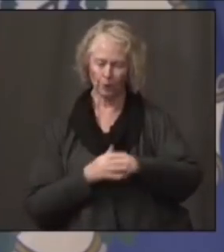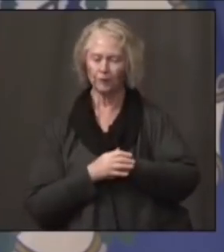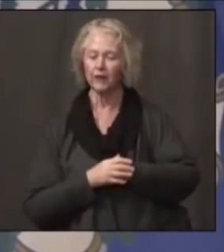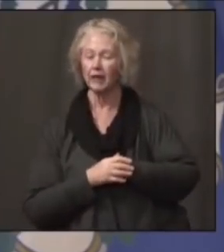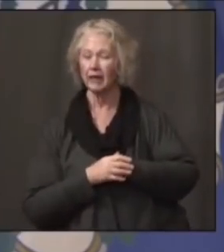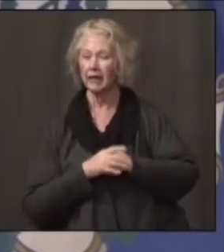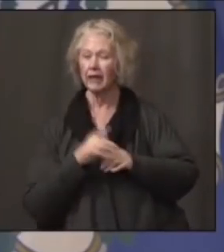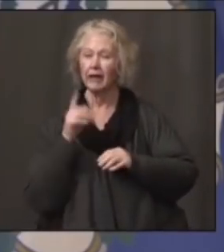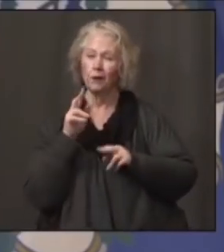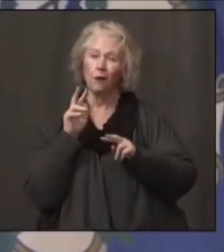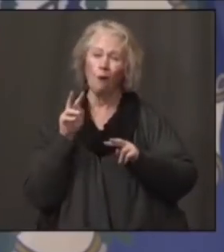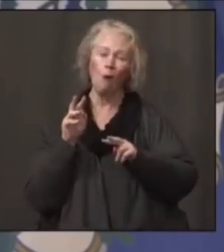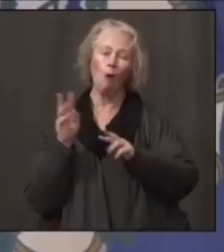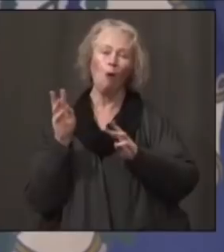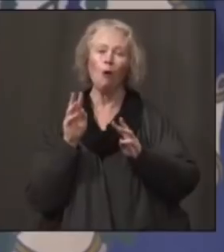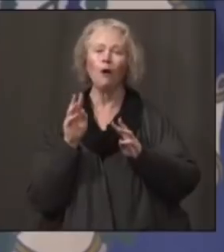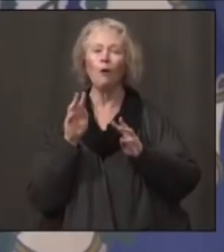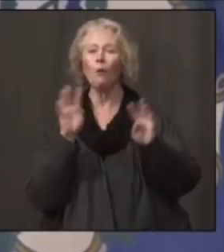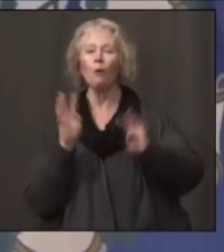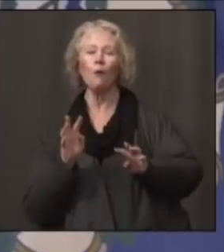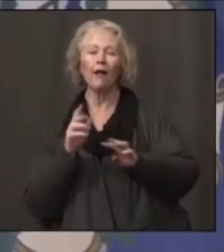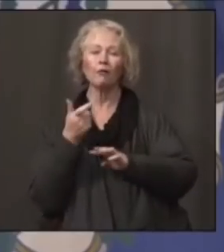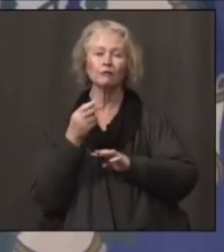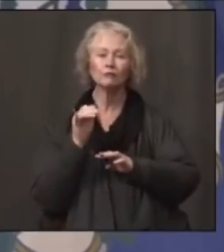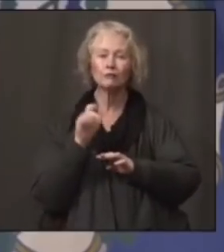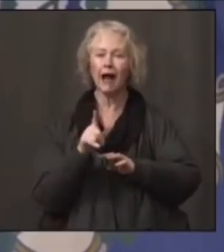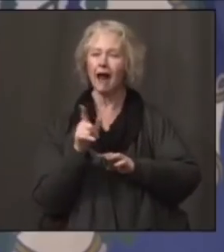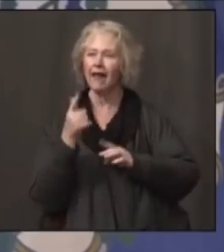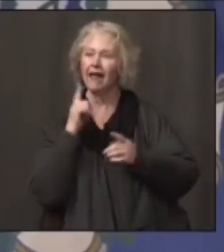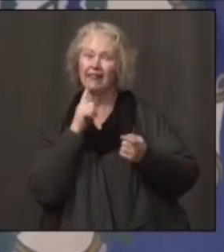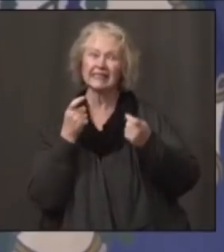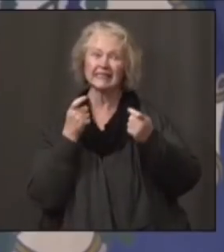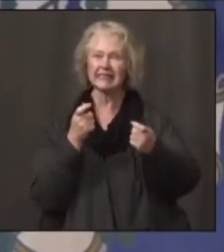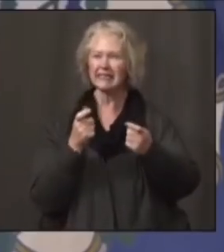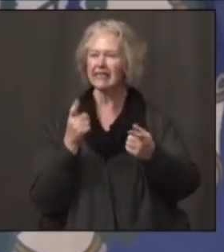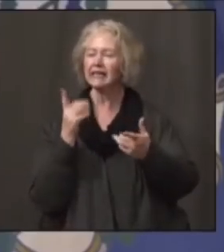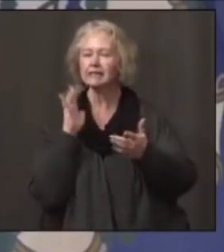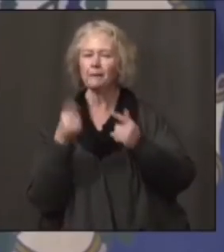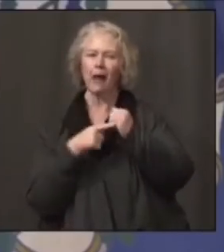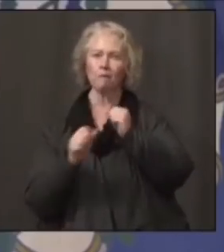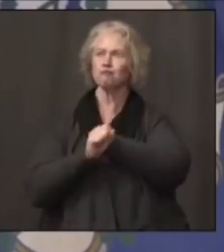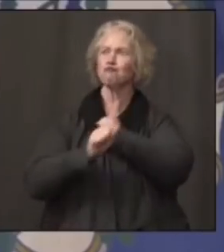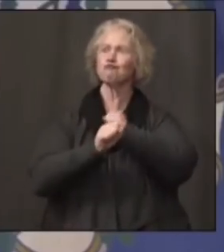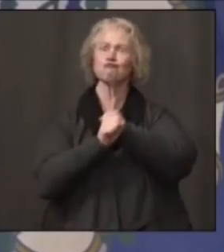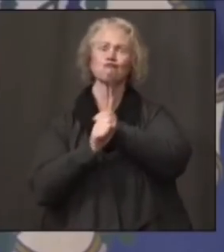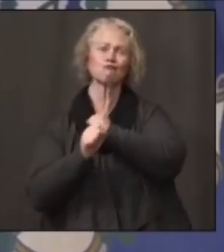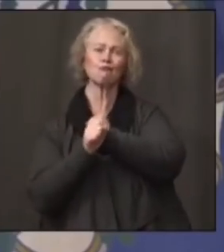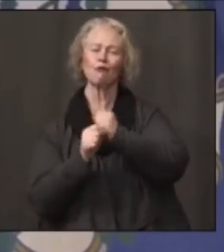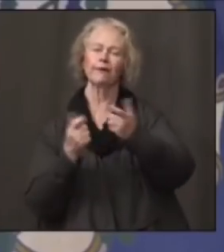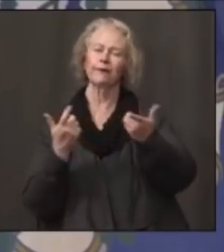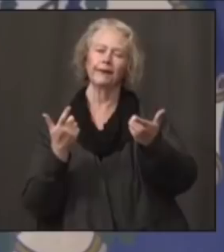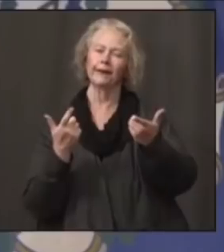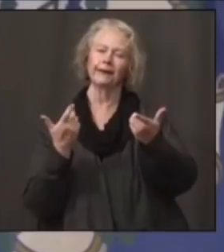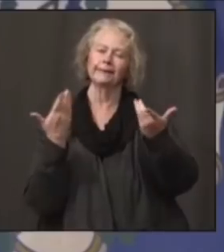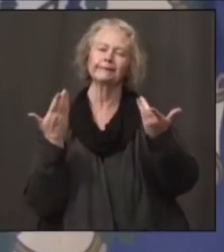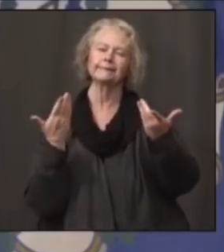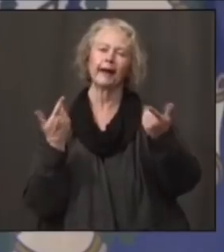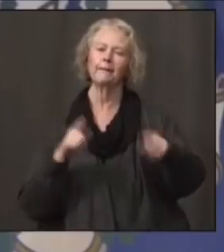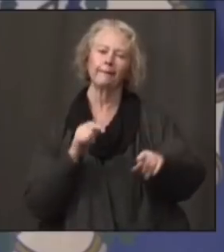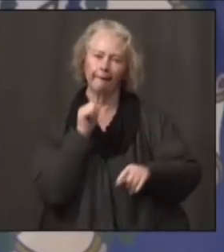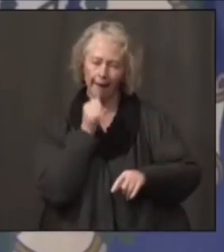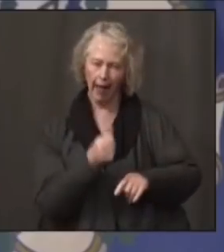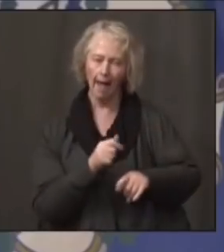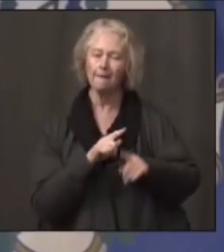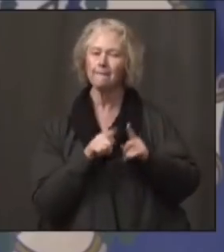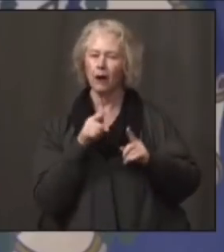and ski resorts sometimes overhype snowstorms. I think this is a real one. You'll hear from James